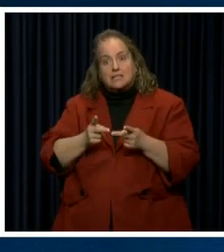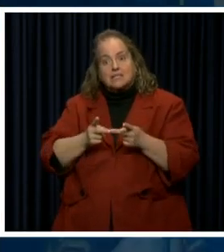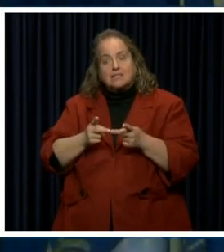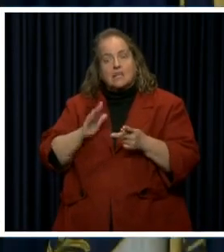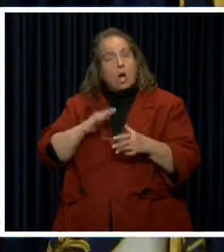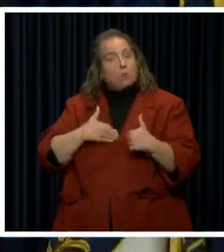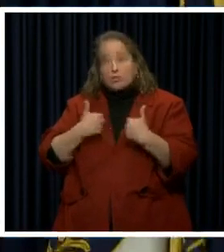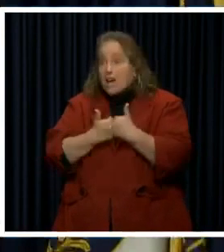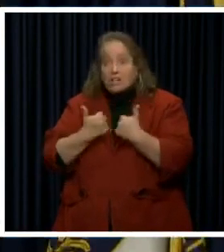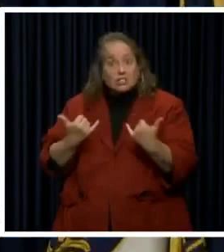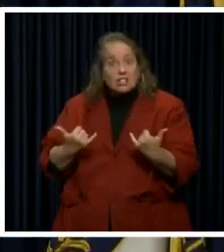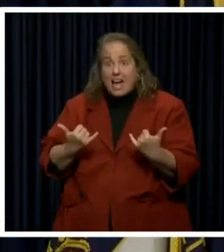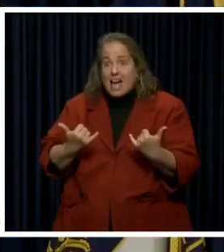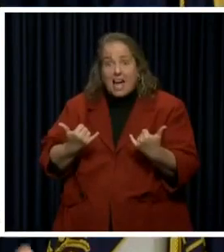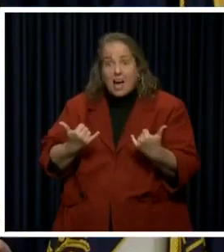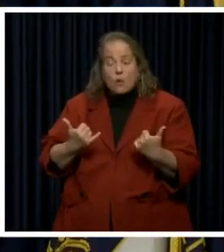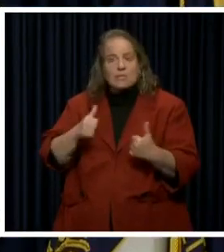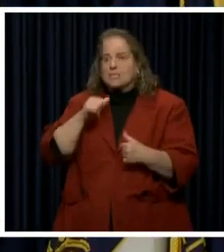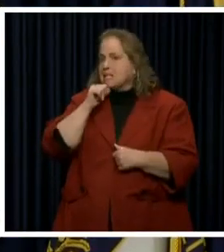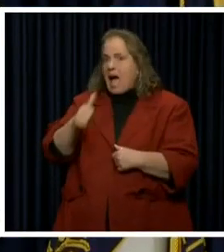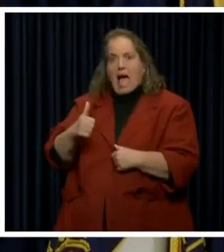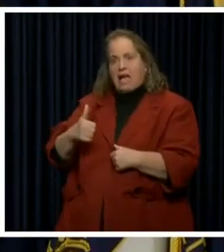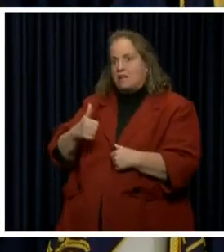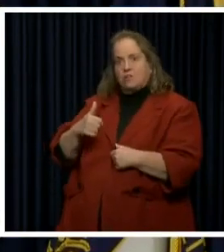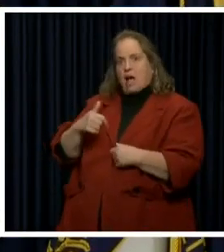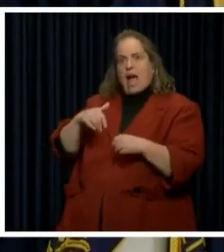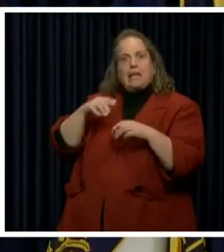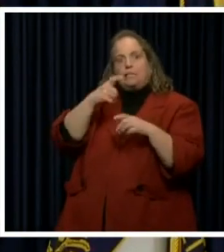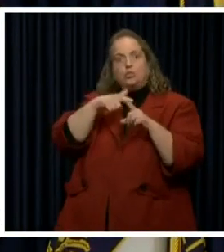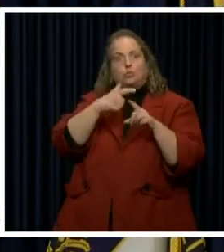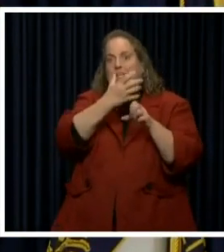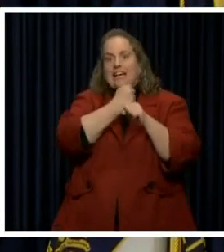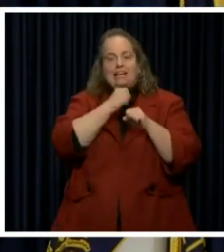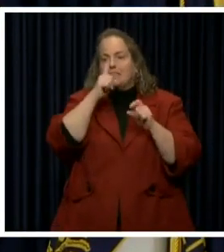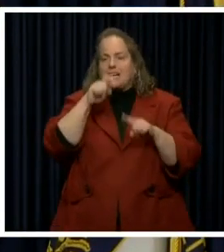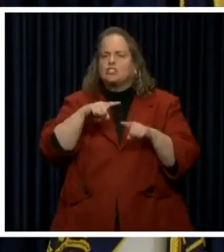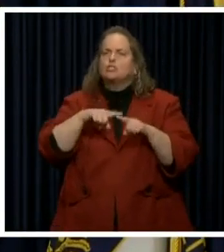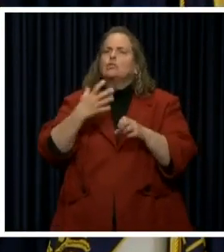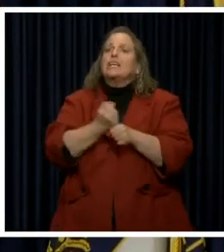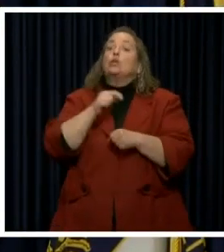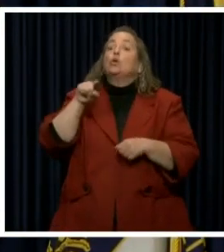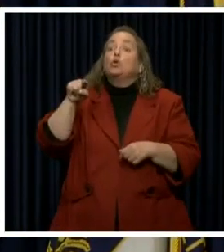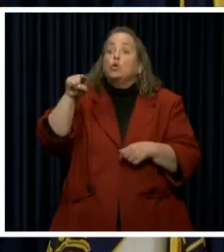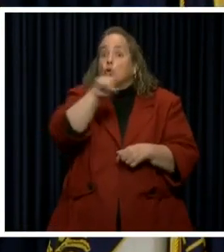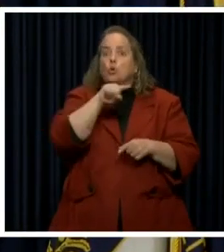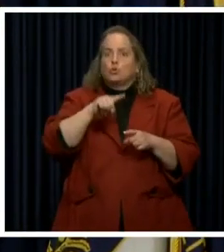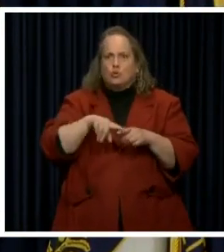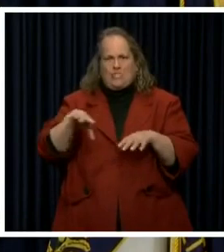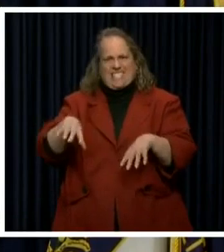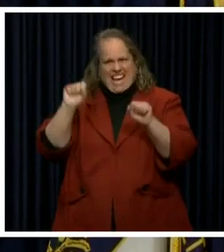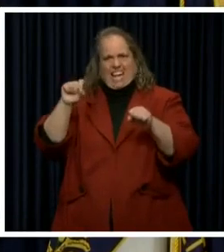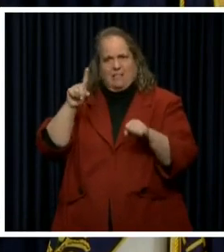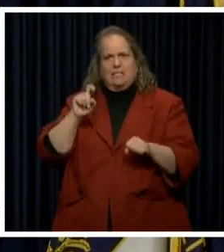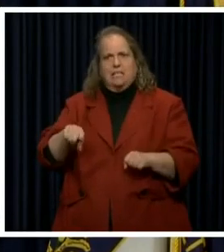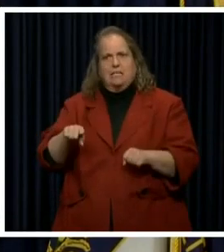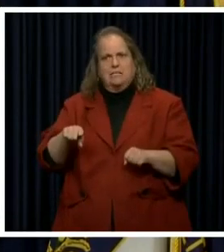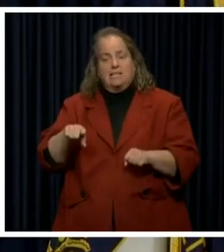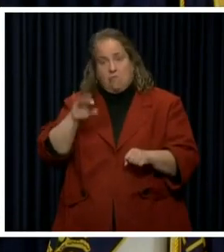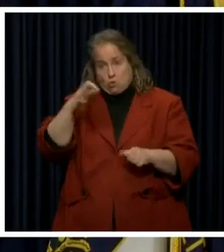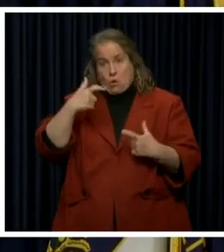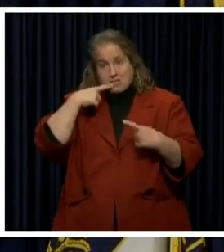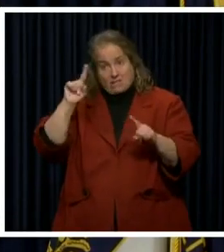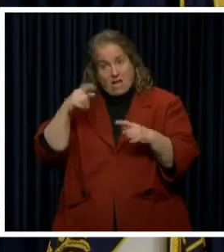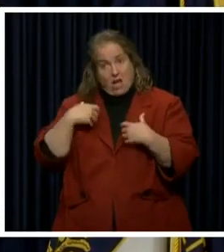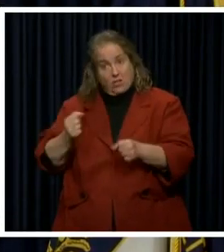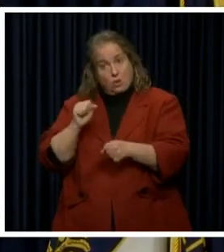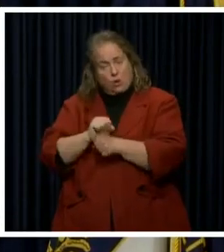our challenge now isn't having the tests, it's getting you to take the tests. Because if we're going to be successful at doing Healthy at Work,